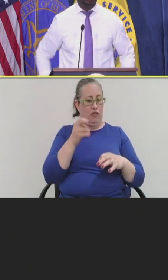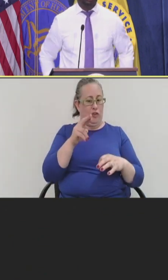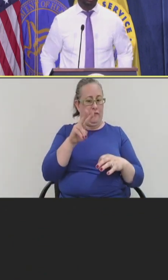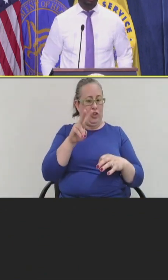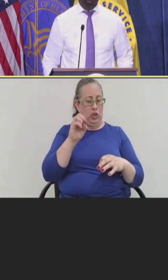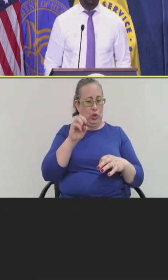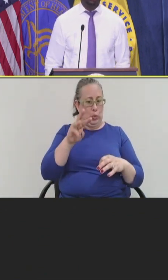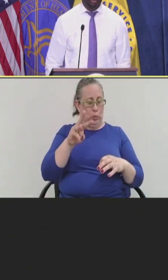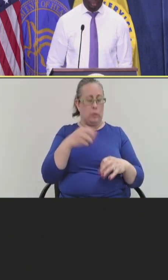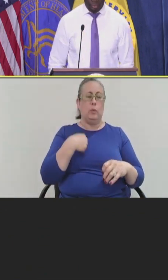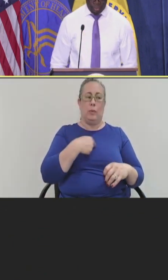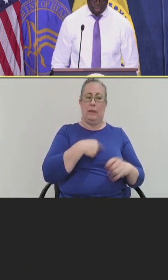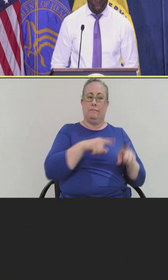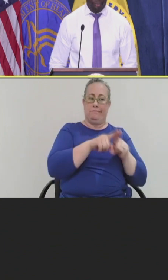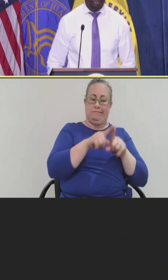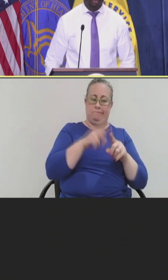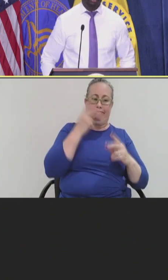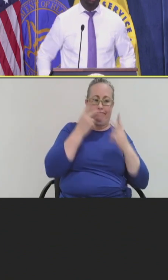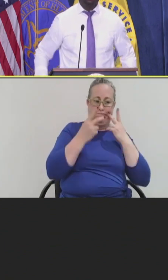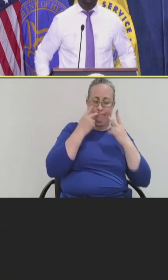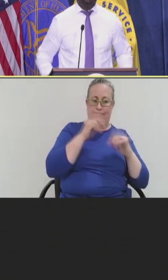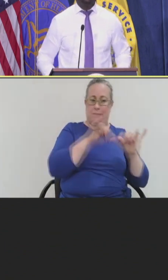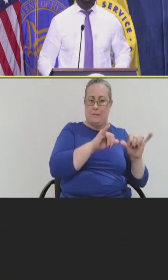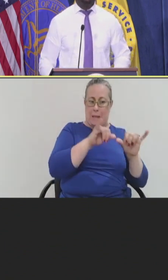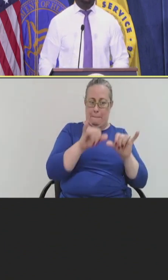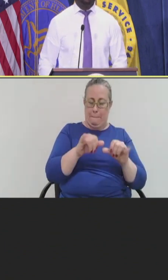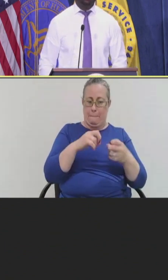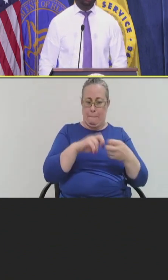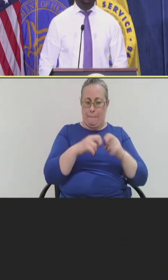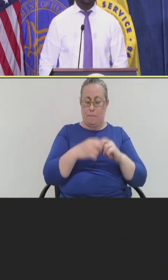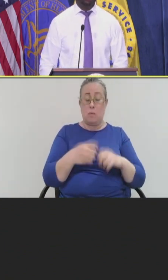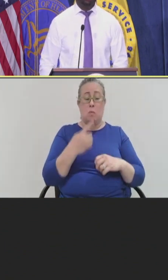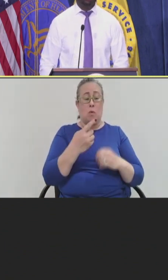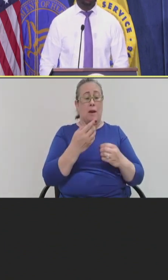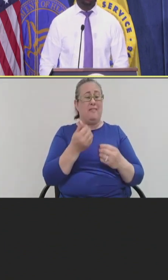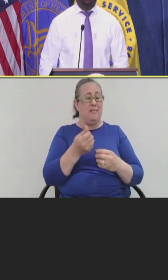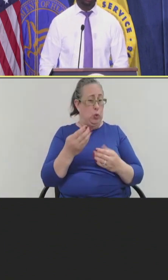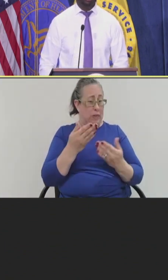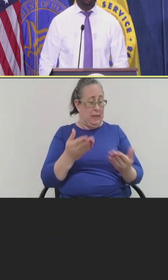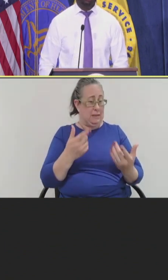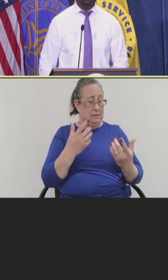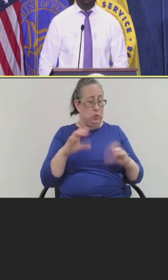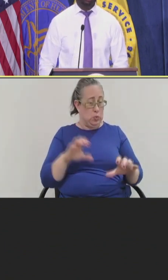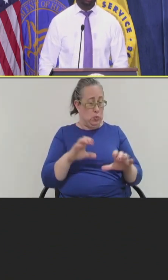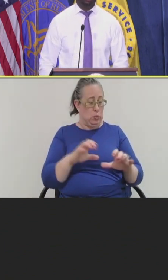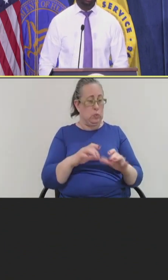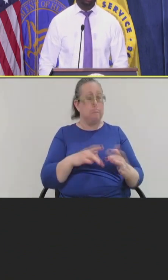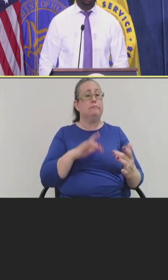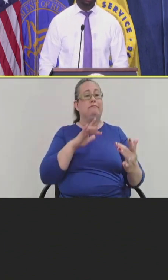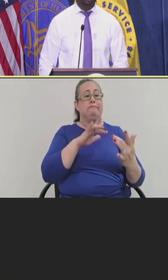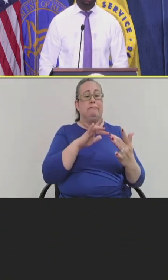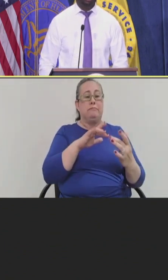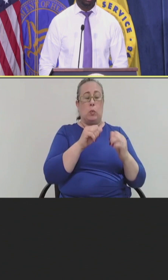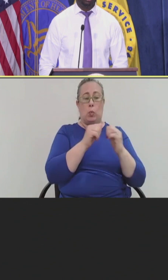same problems. One of the few things that we've done so far is really to get in touch with our